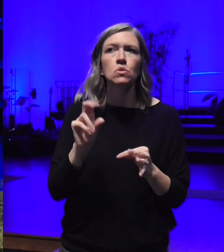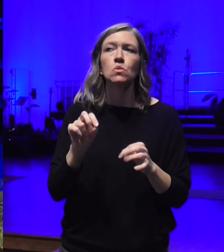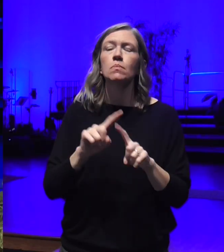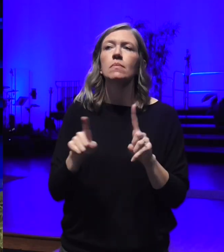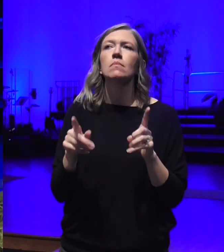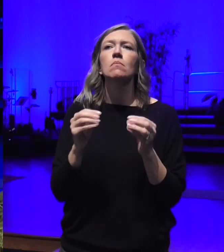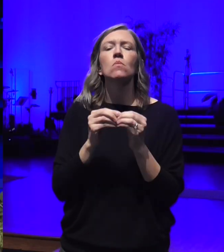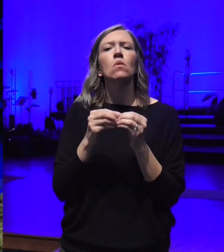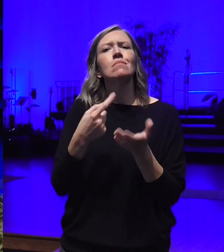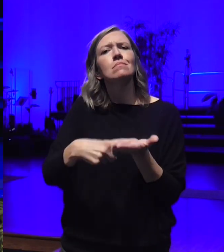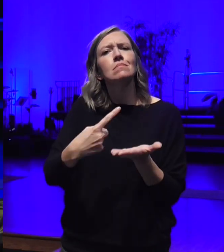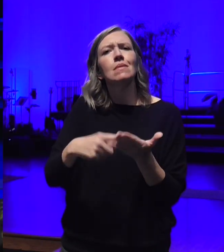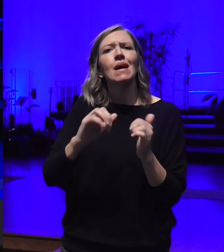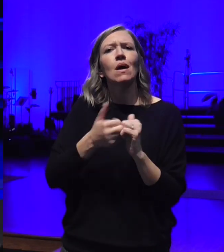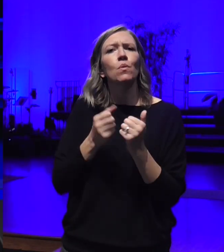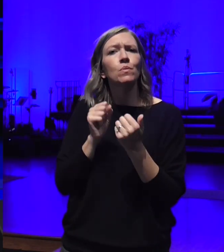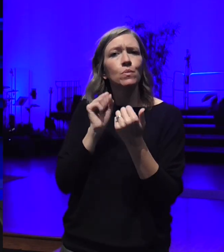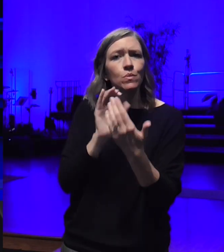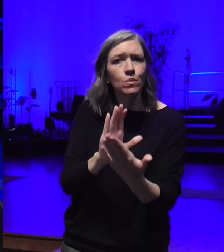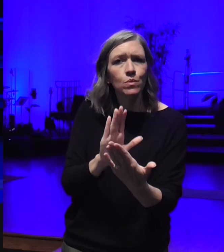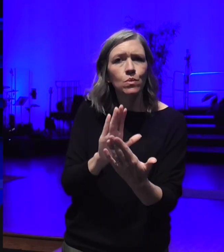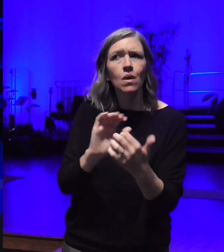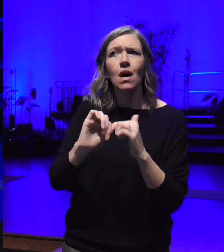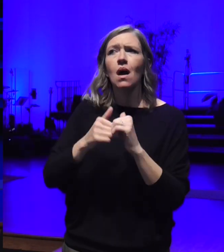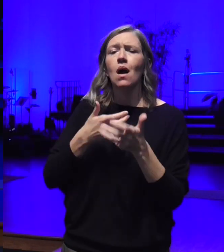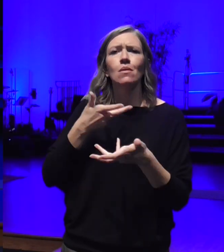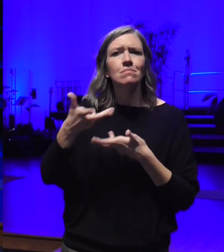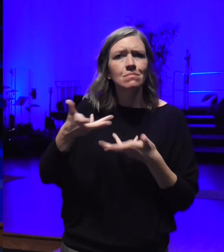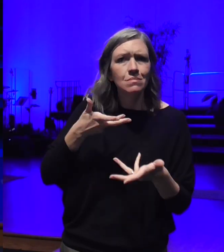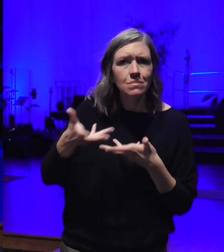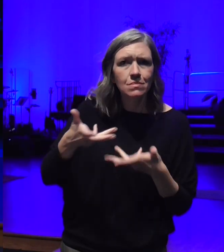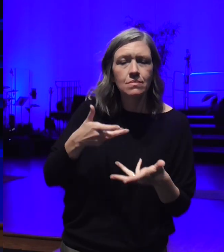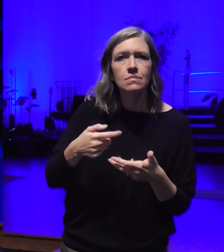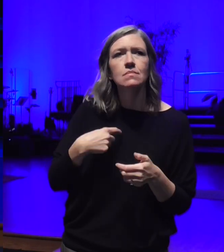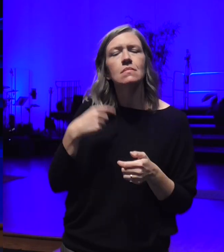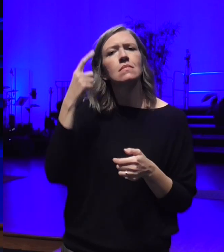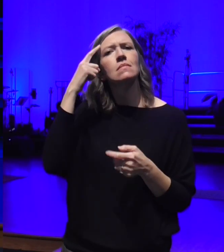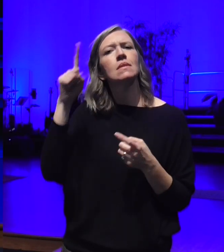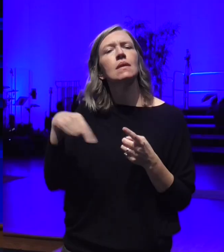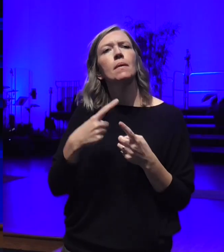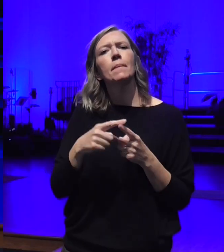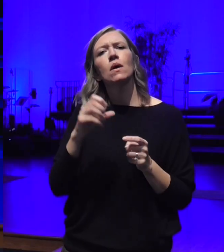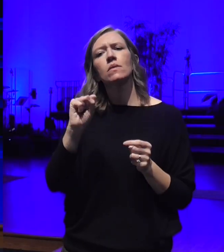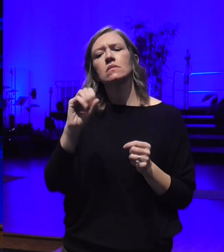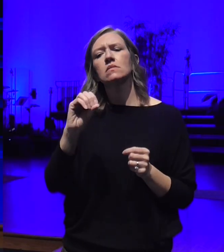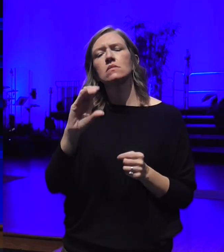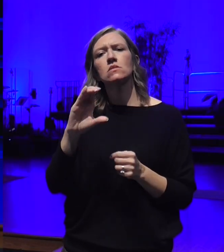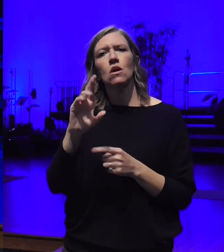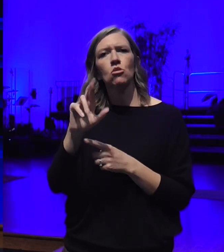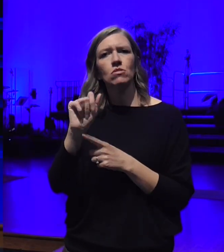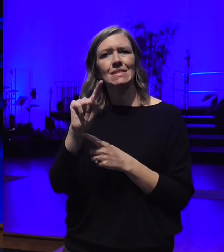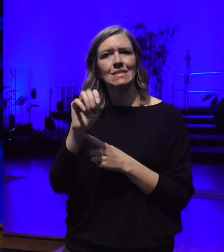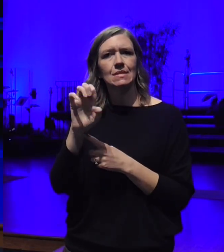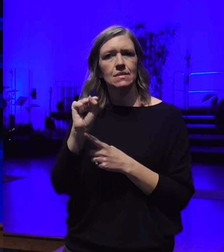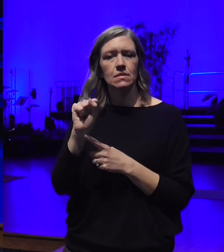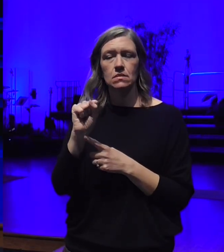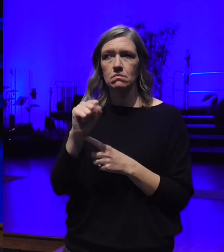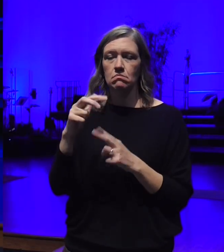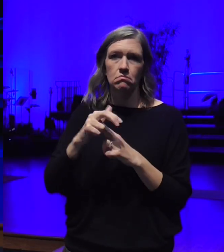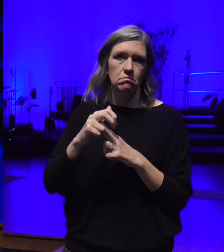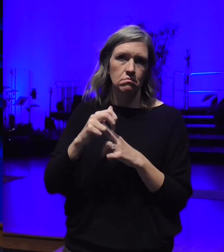it, how to confront it. I think of Socrates, the wisest of all